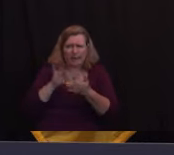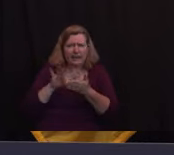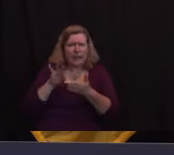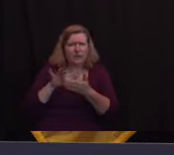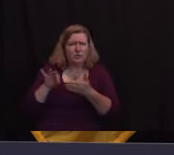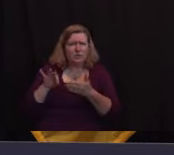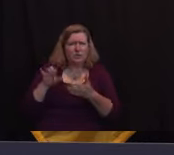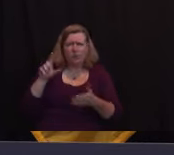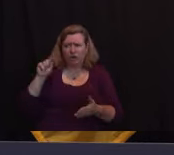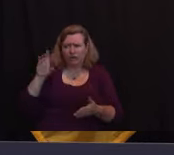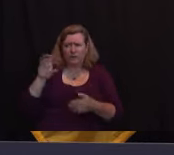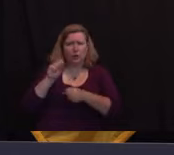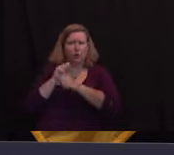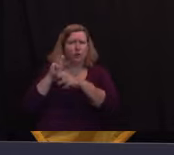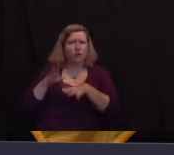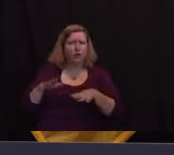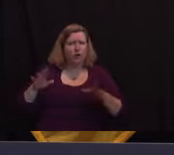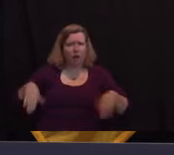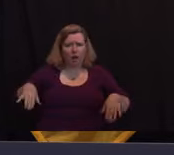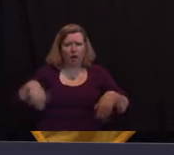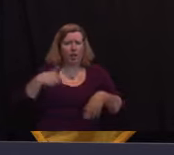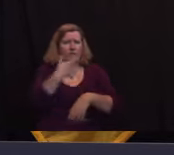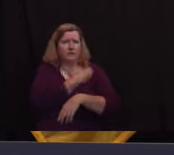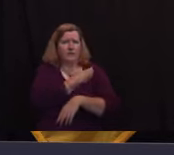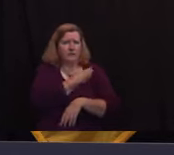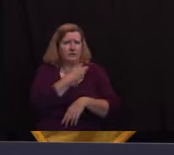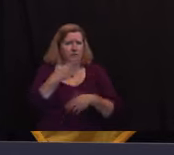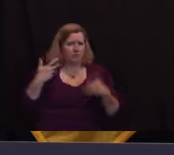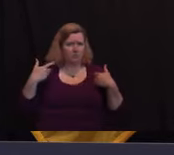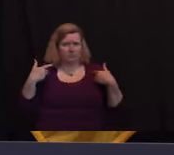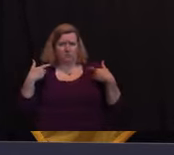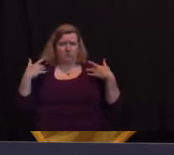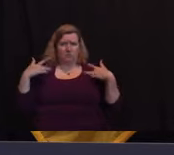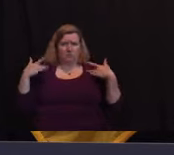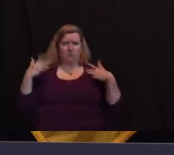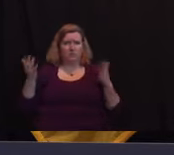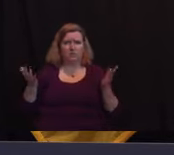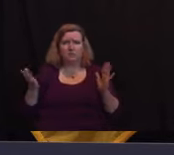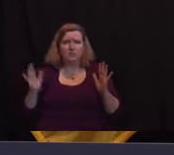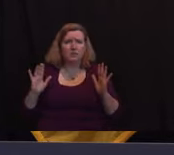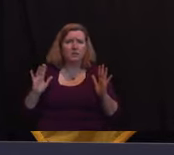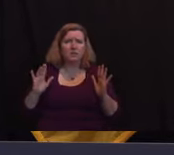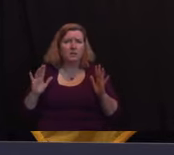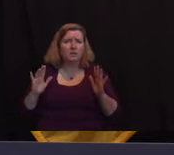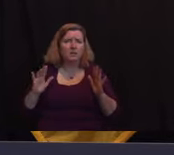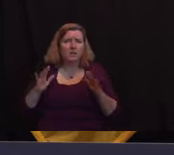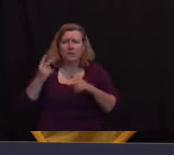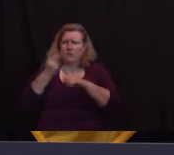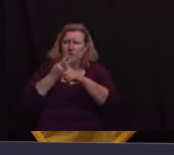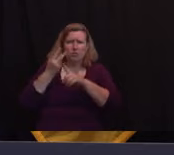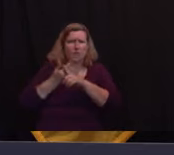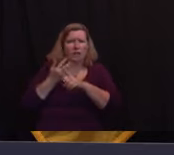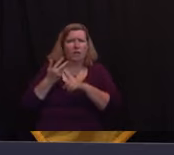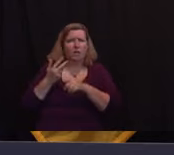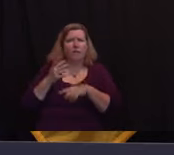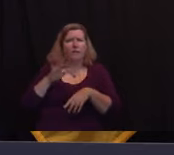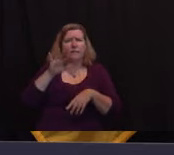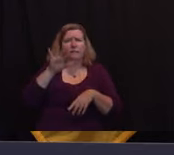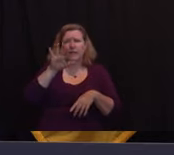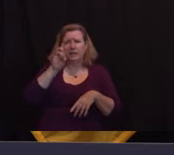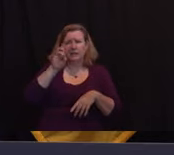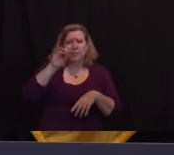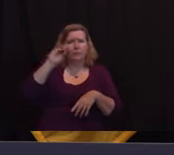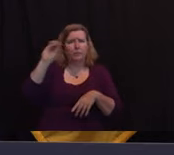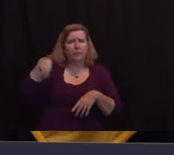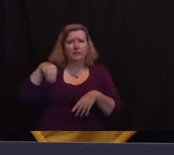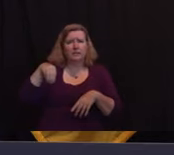workers that have not gotten vaccinated? I know a couple of months ago we were at 56%, then I think we went to 58%. which is not much of an